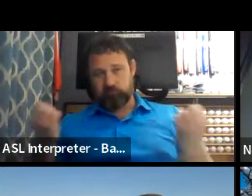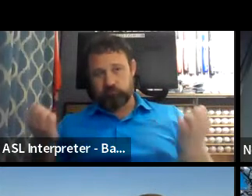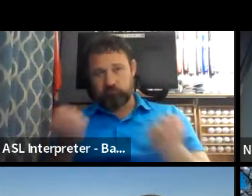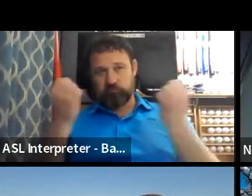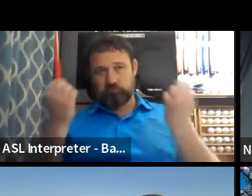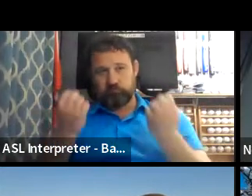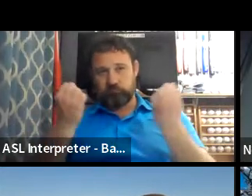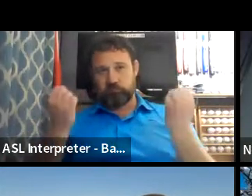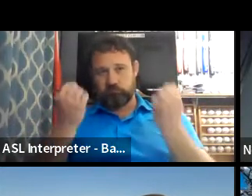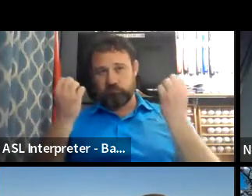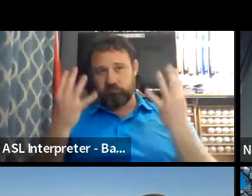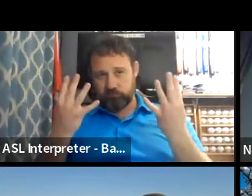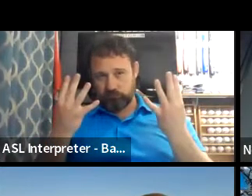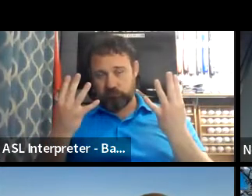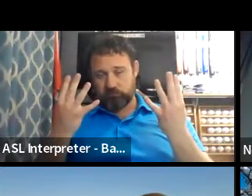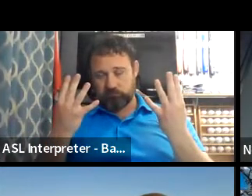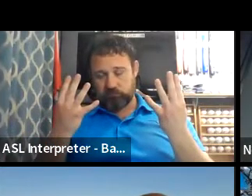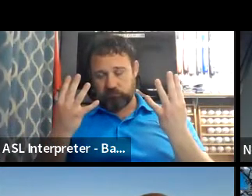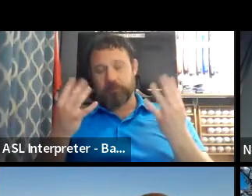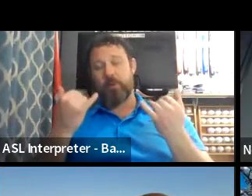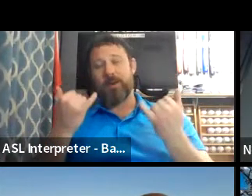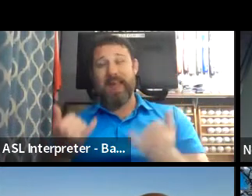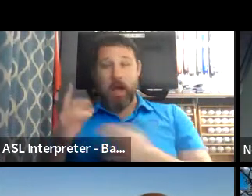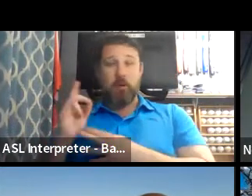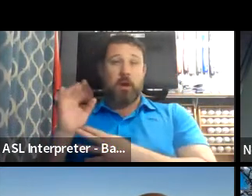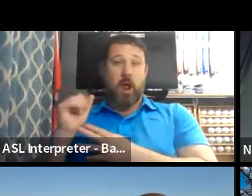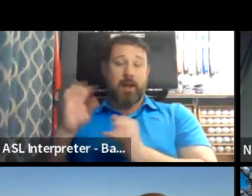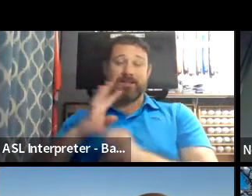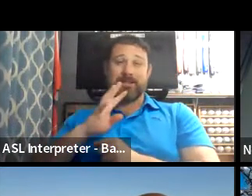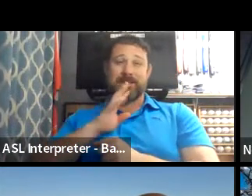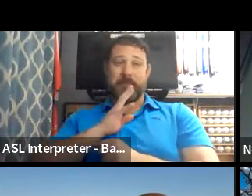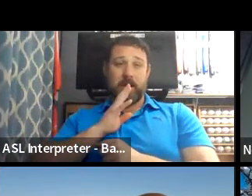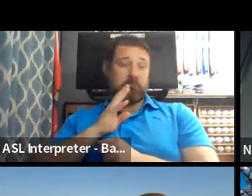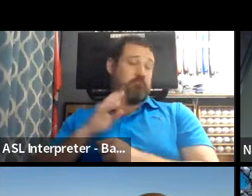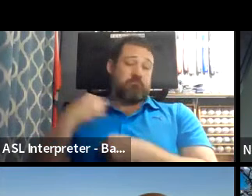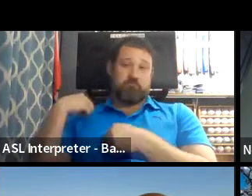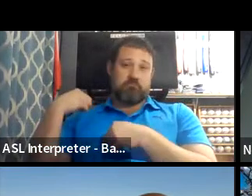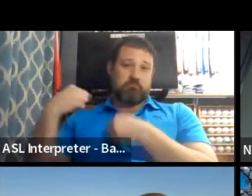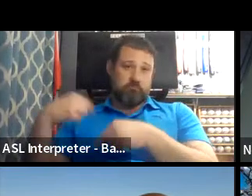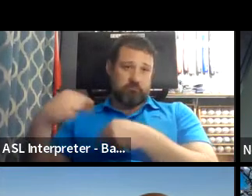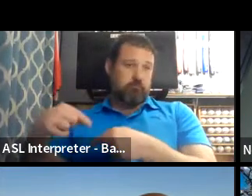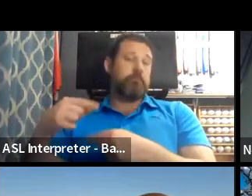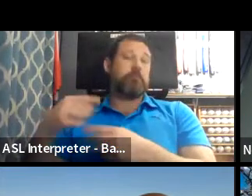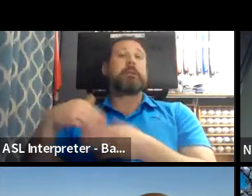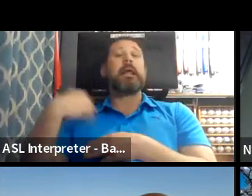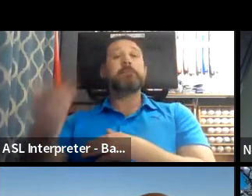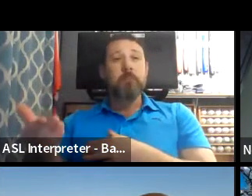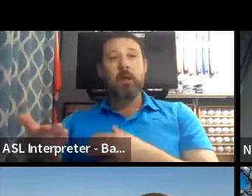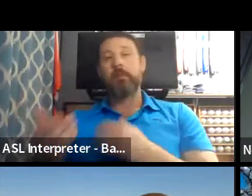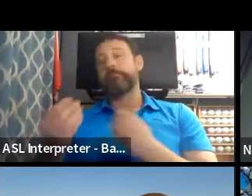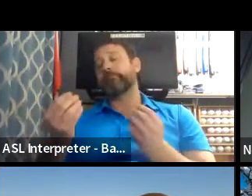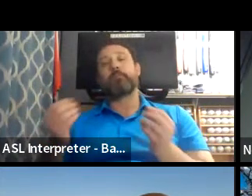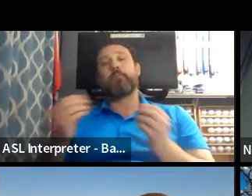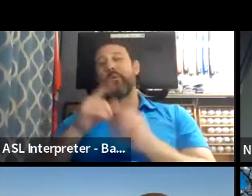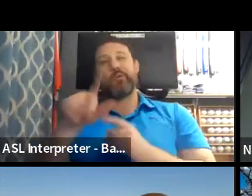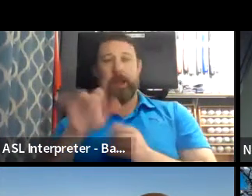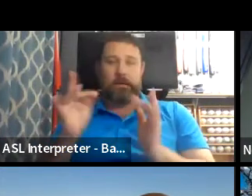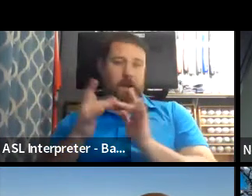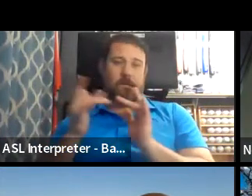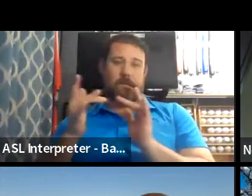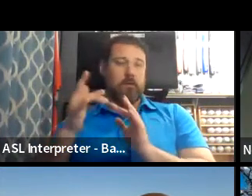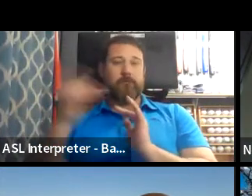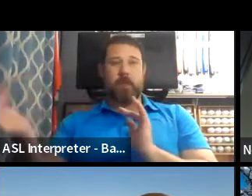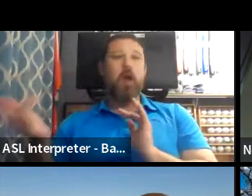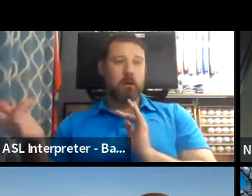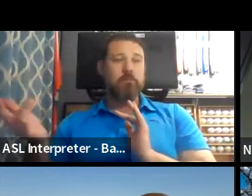so Donata will be able to speak to that in the coming months, next month and more. And you can, of course, reach out to her